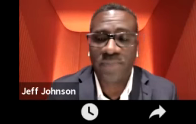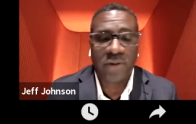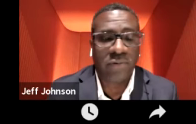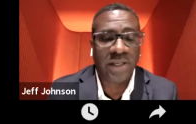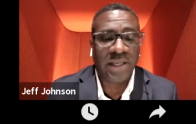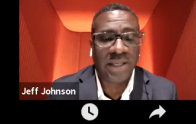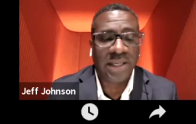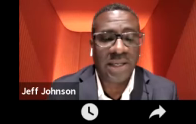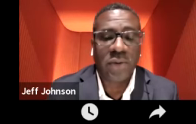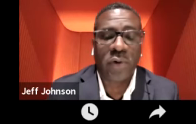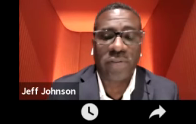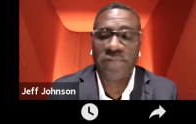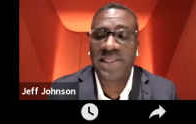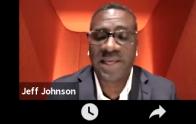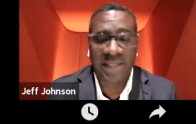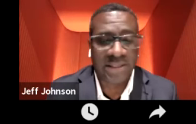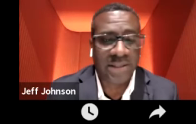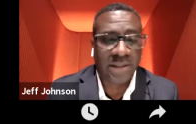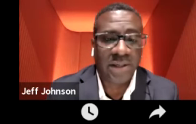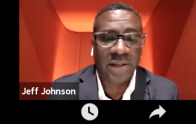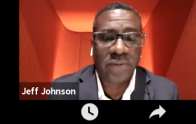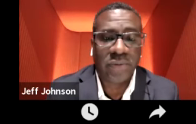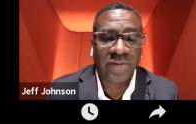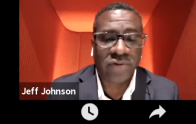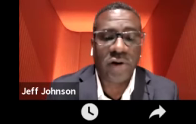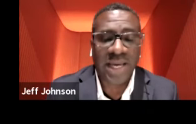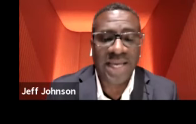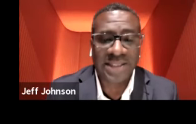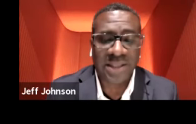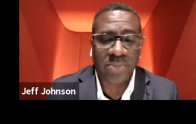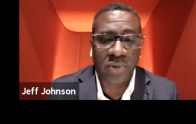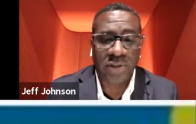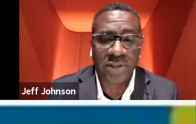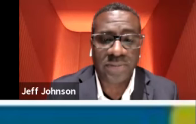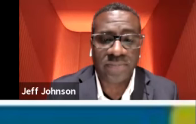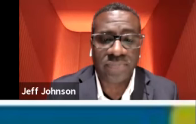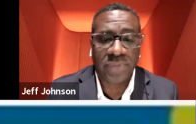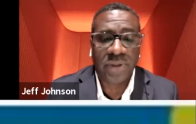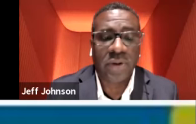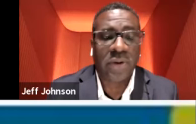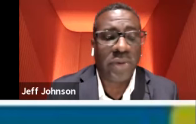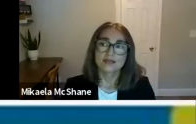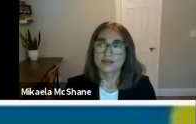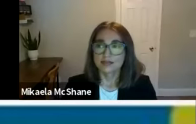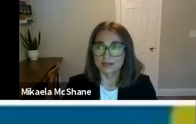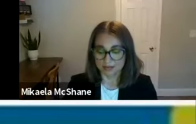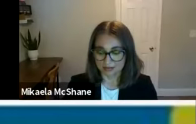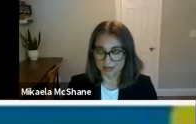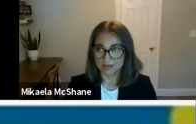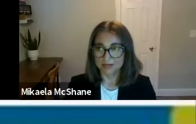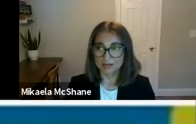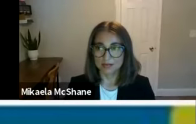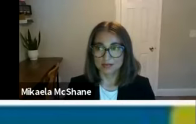video really were three things. We have strong assets in the ports. We have